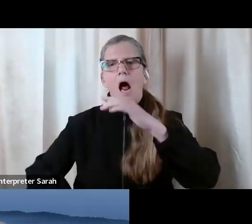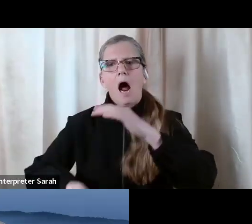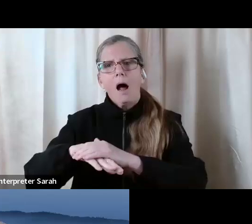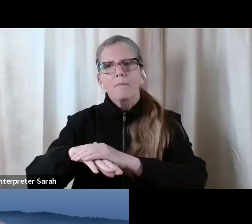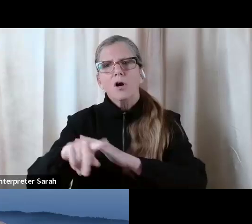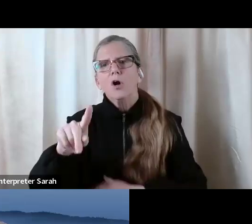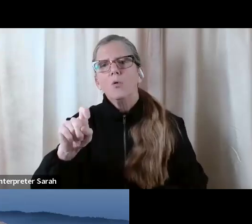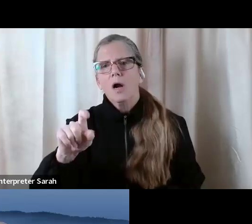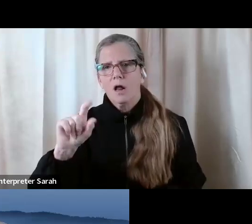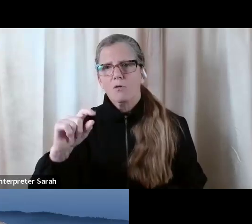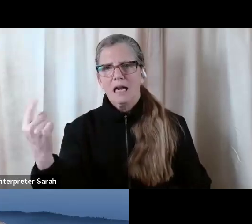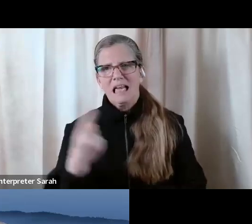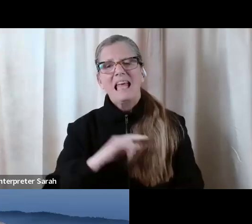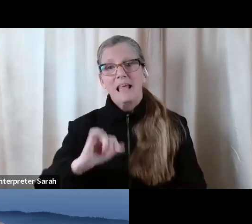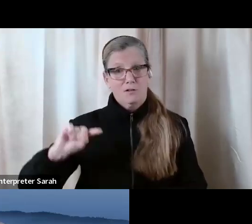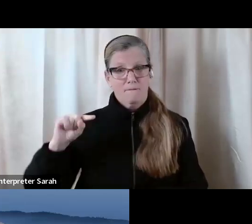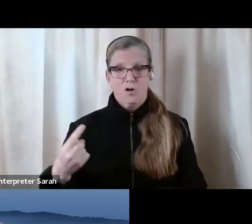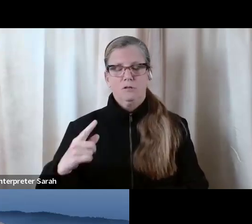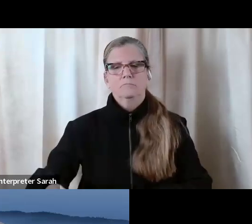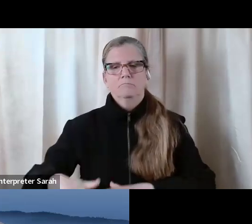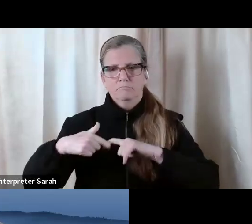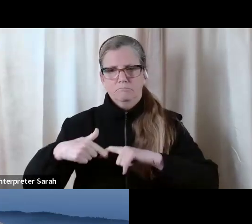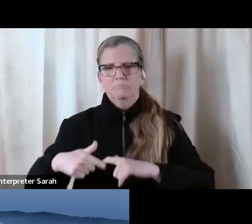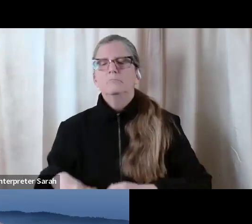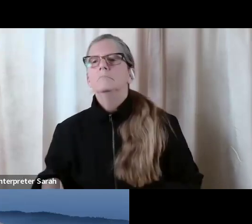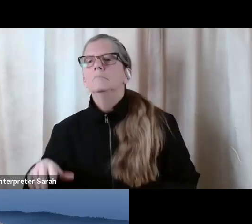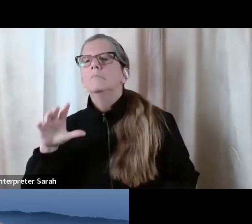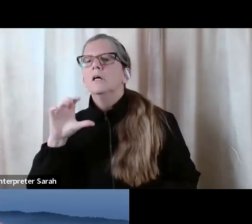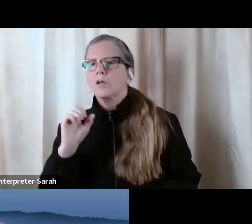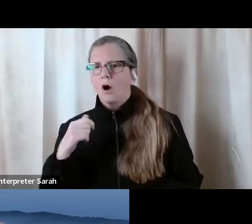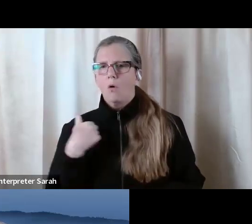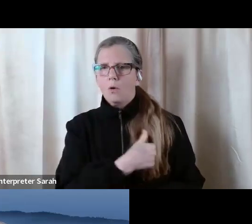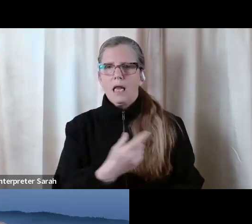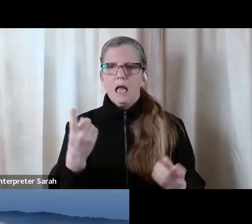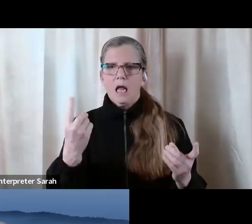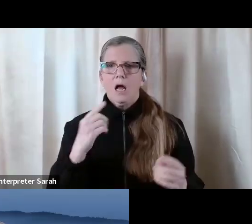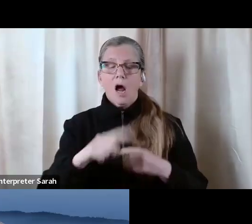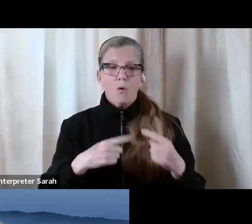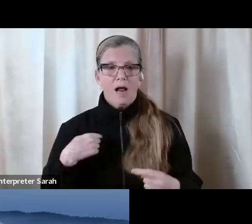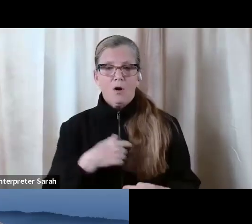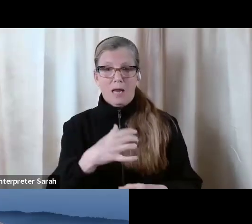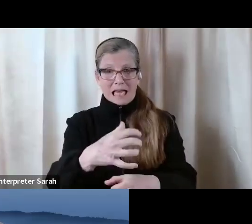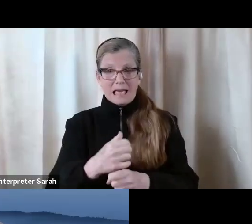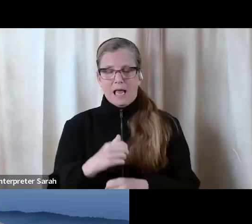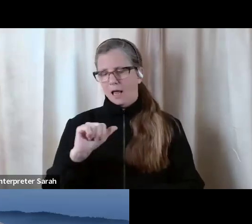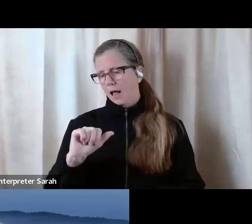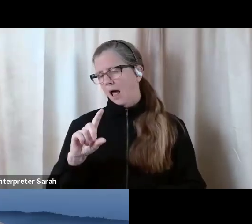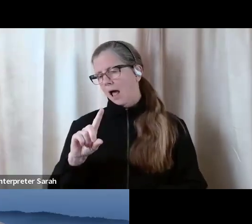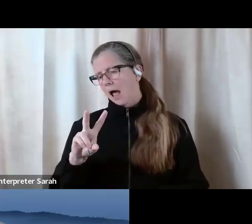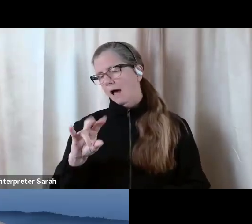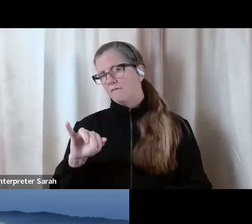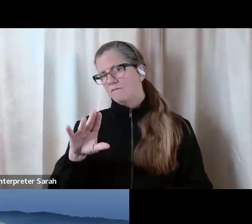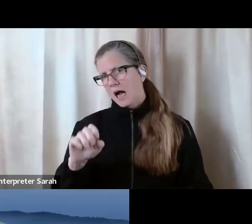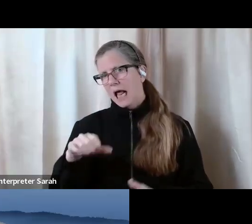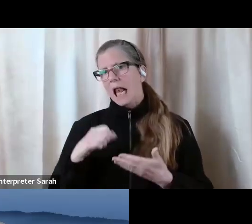first suspension. So what we've been doing is, of course, as soon as we receive the advice letter, we work with the